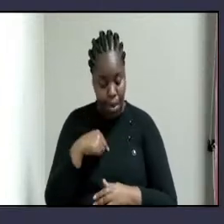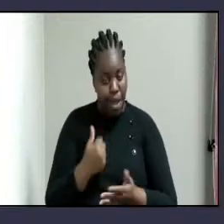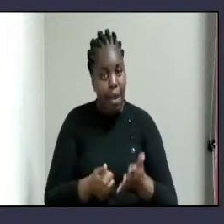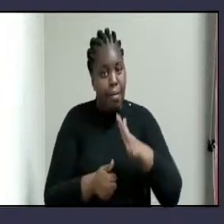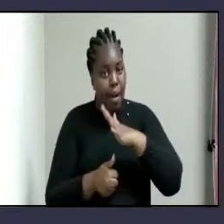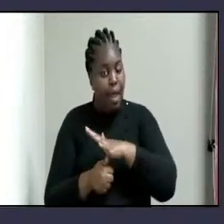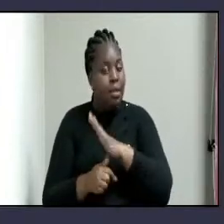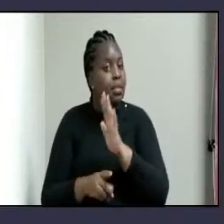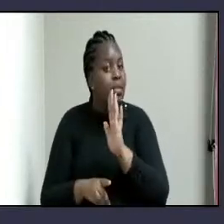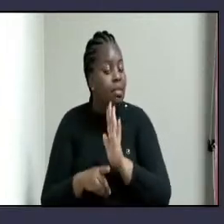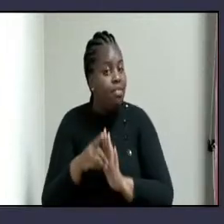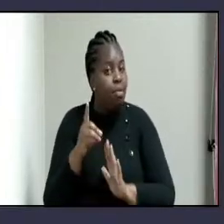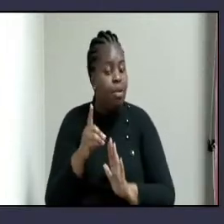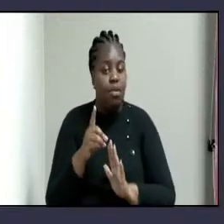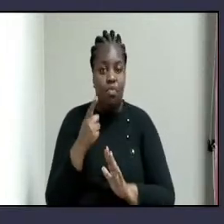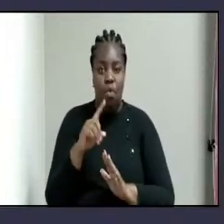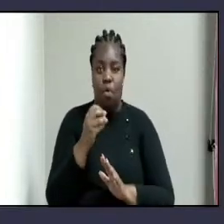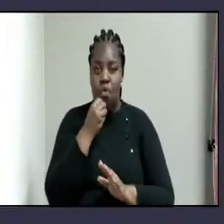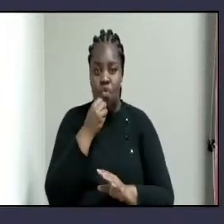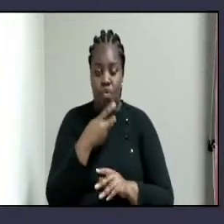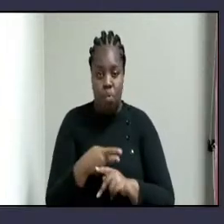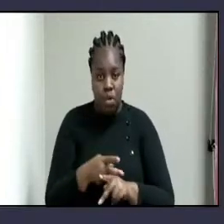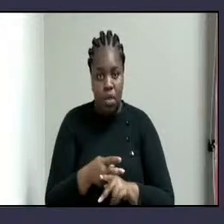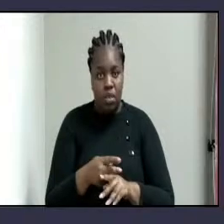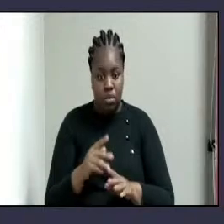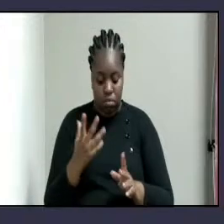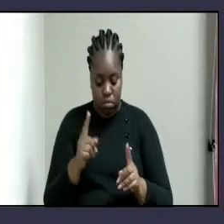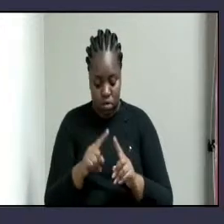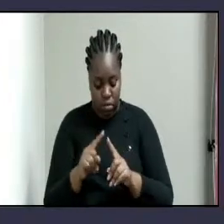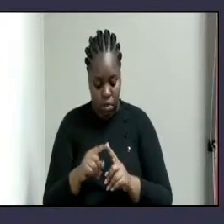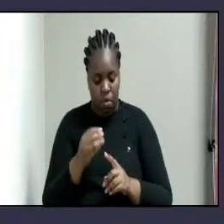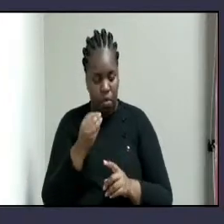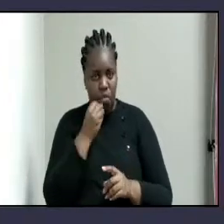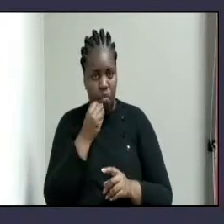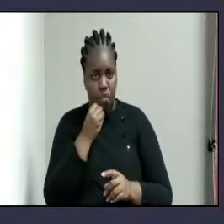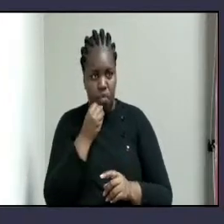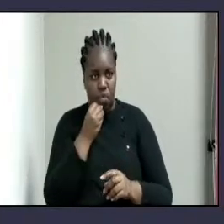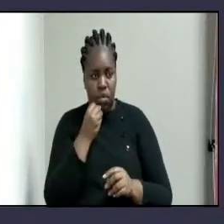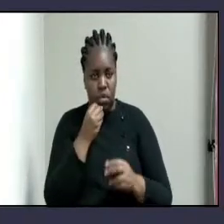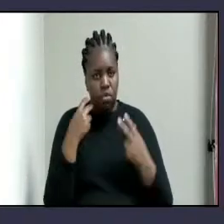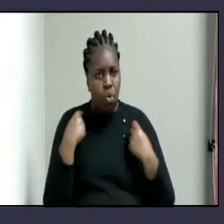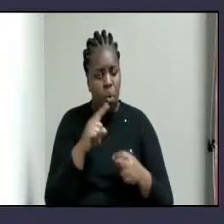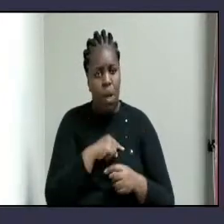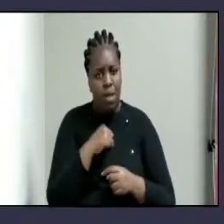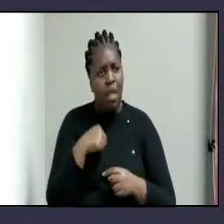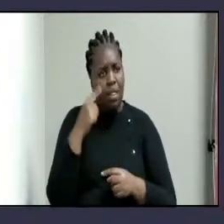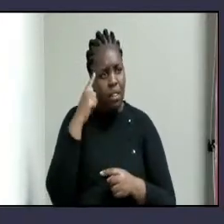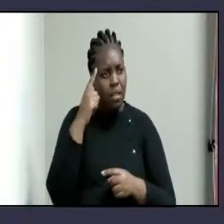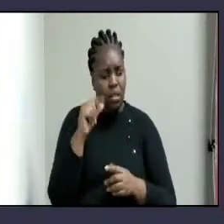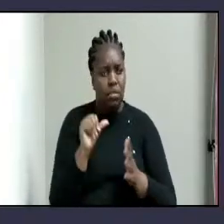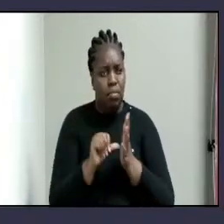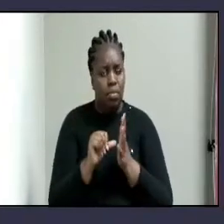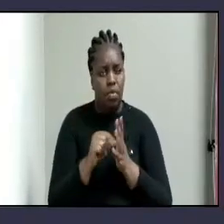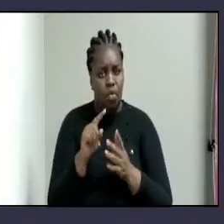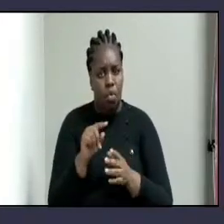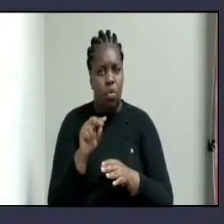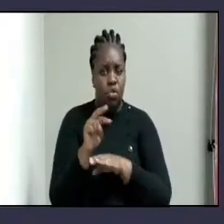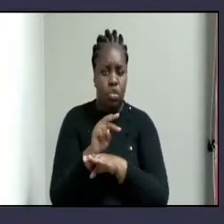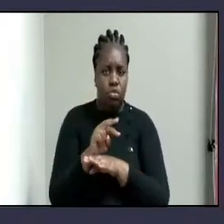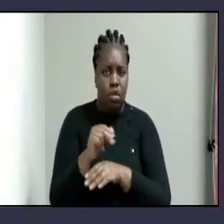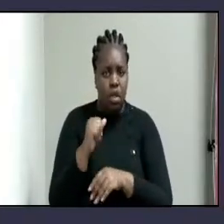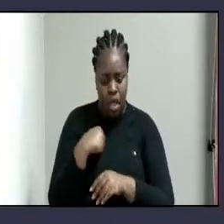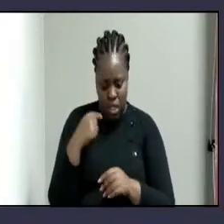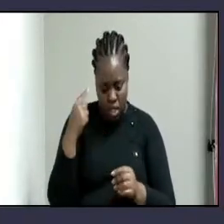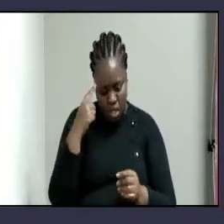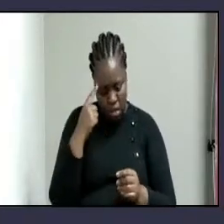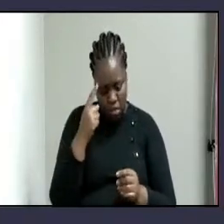prioritizing development over food production and of course food security? Because that's what transpired, I think, in the Sarak judgment. And of course, there's a